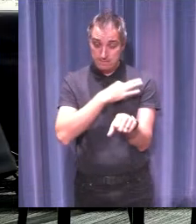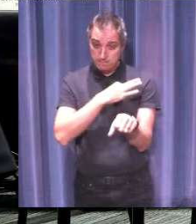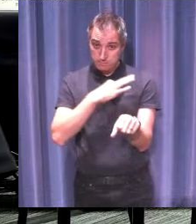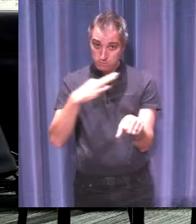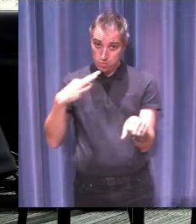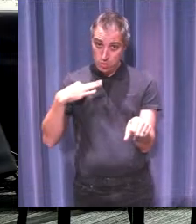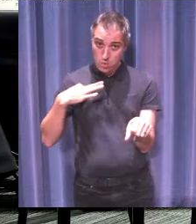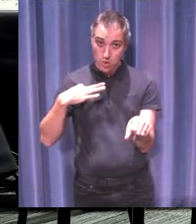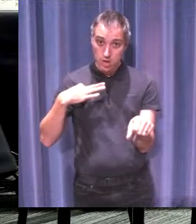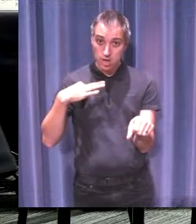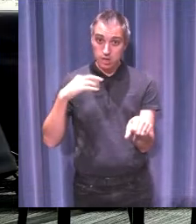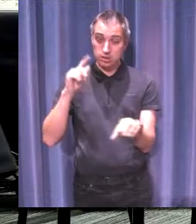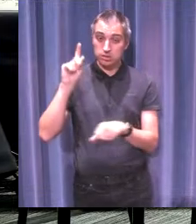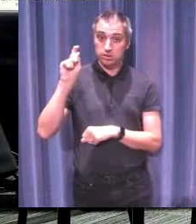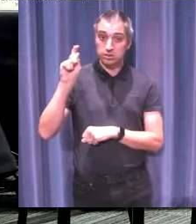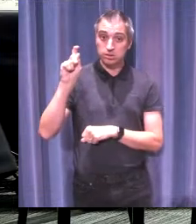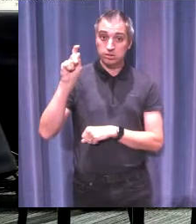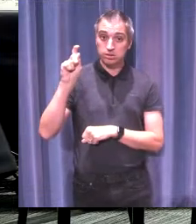college.